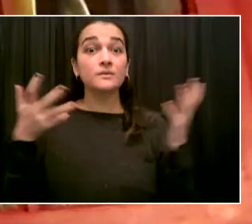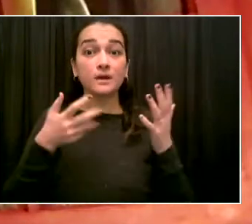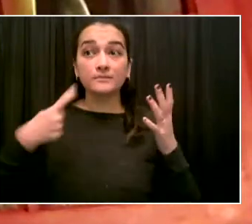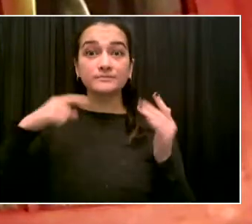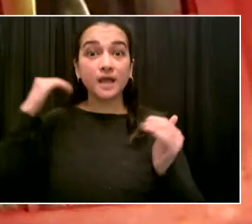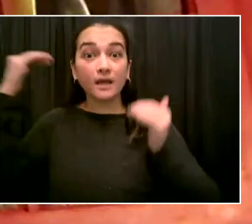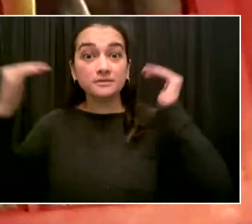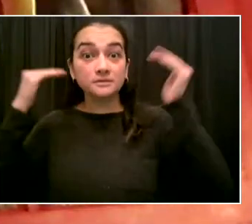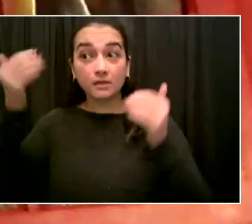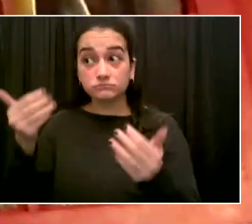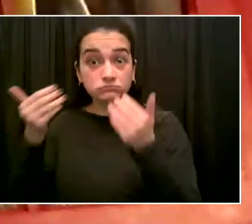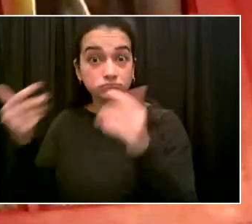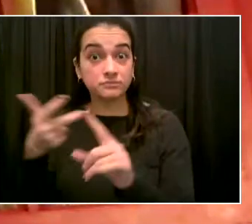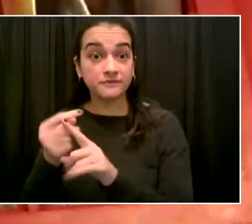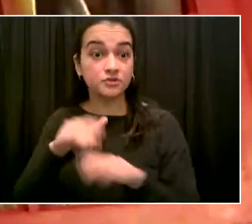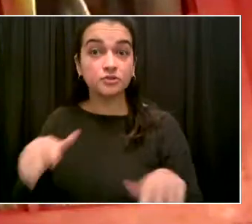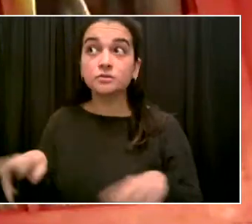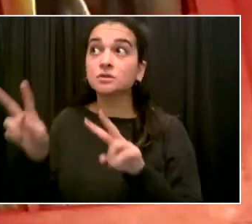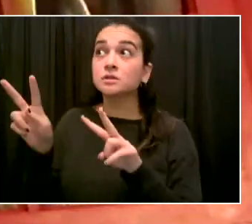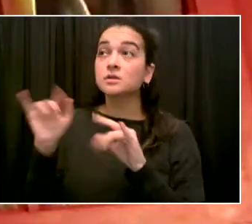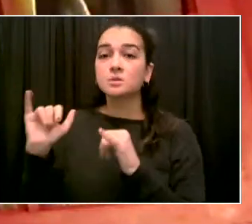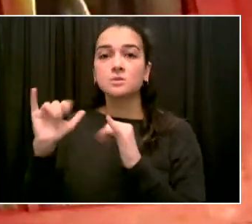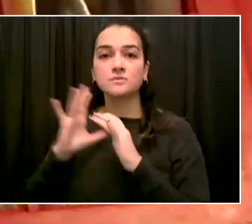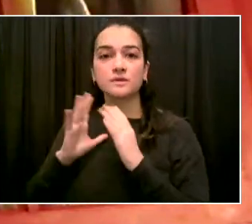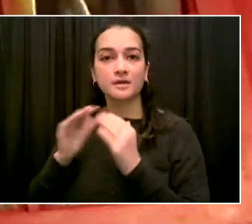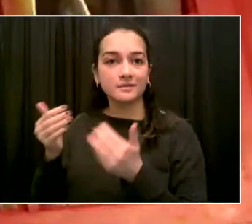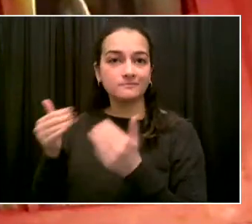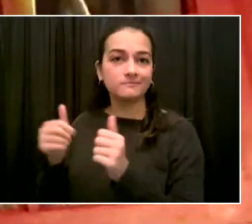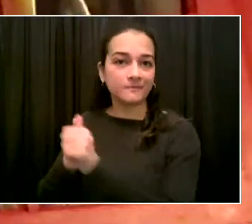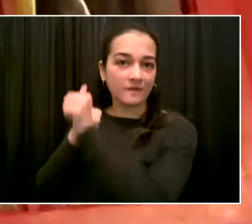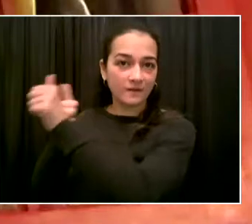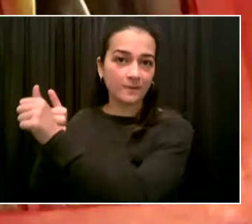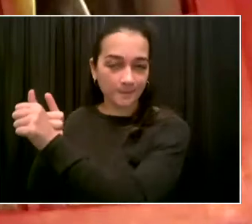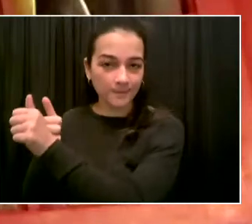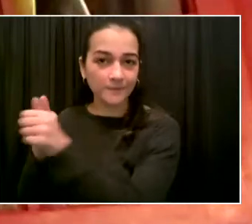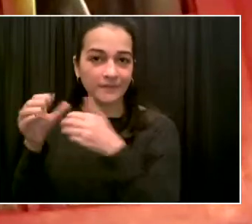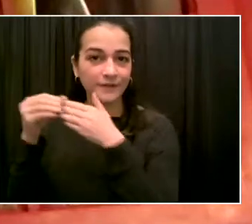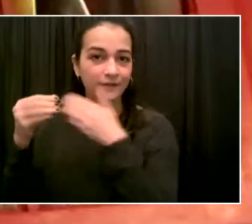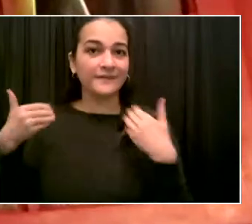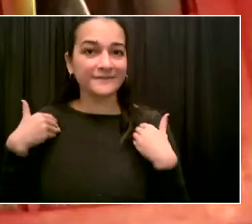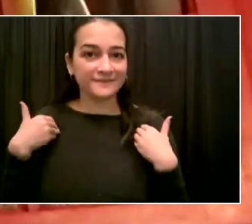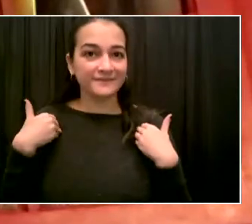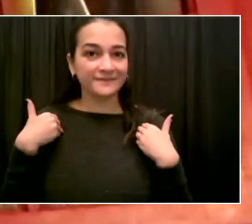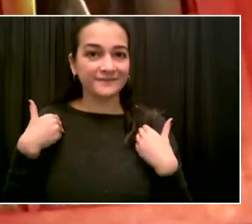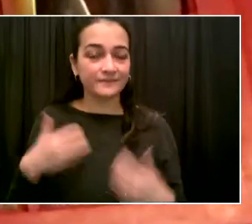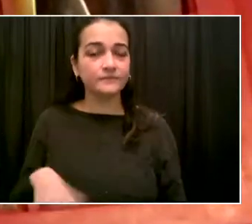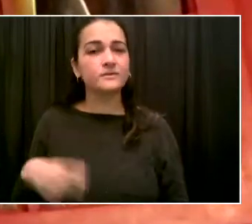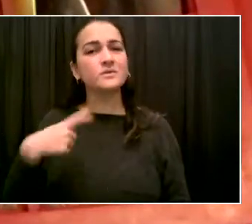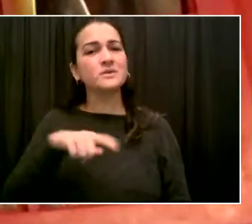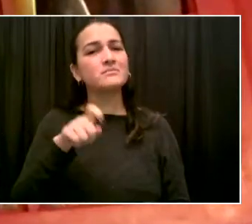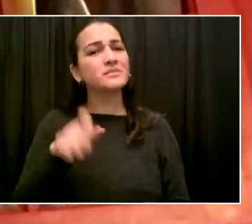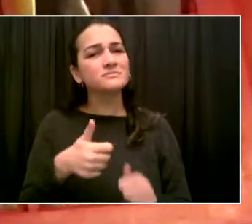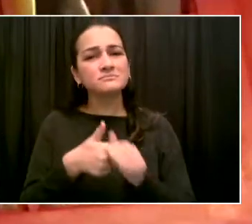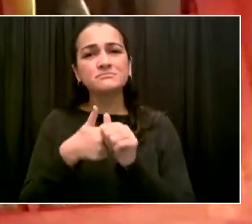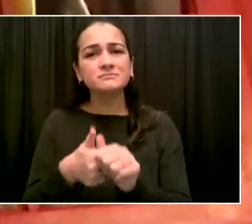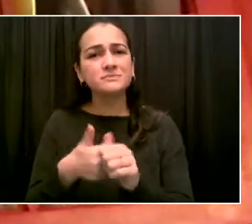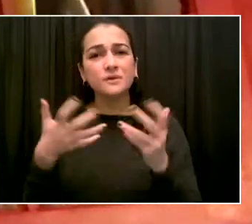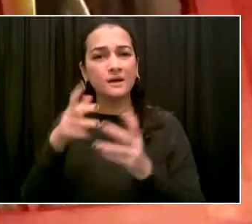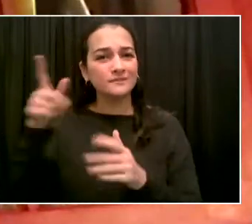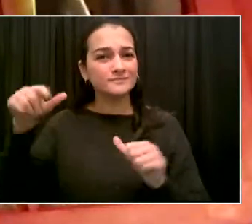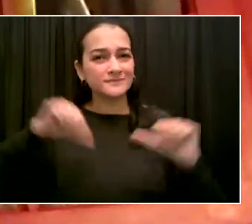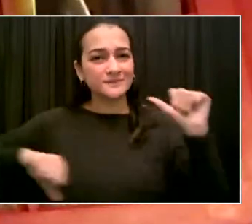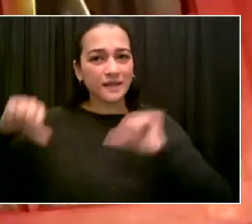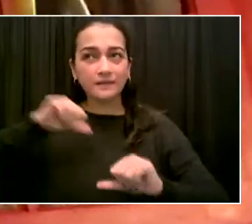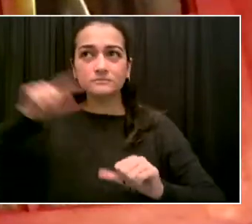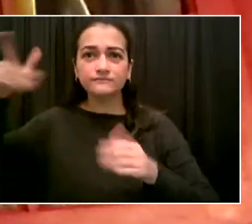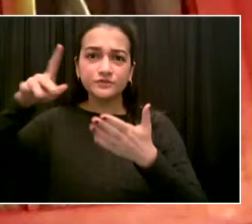see what's happening right now in New York City. We have half of the number of daily cases right now that